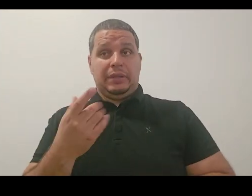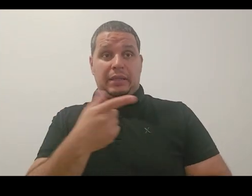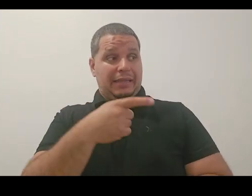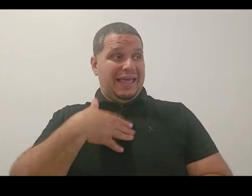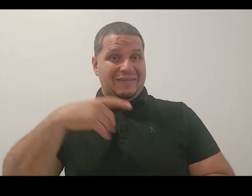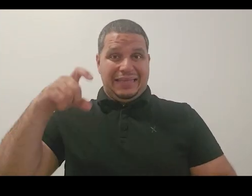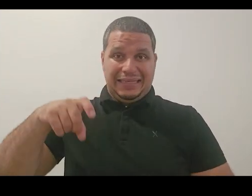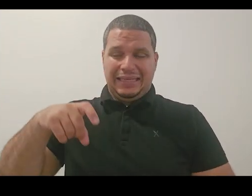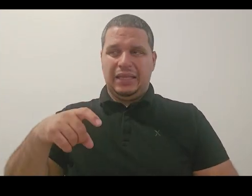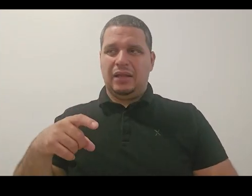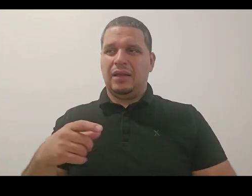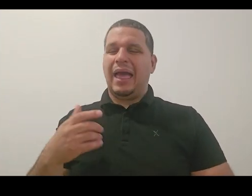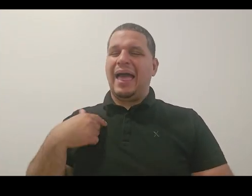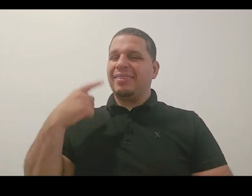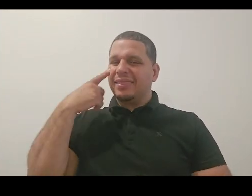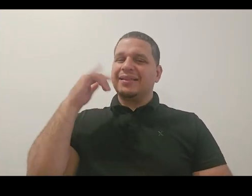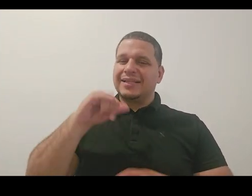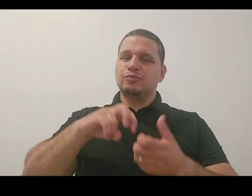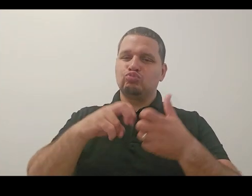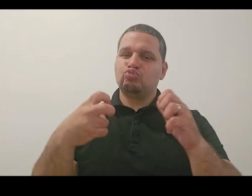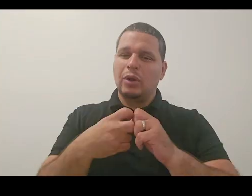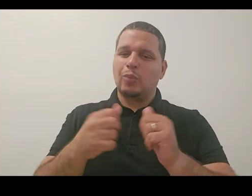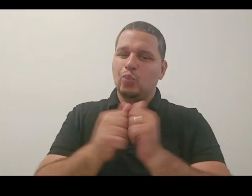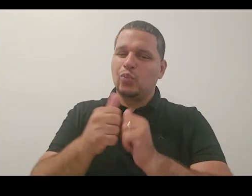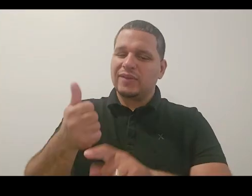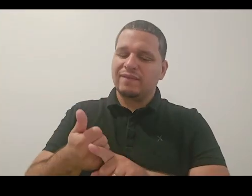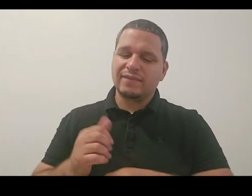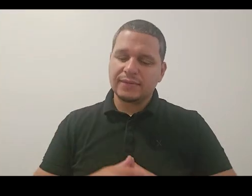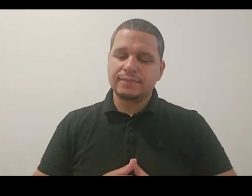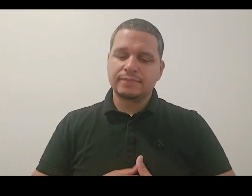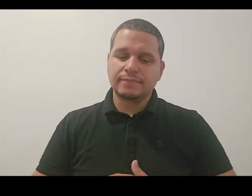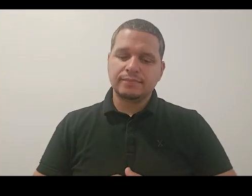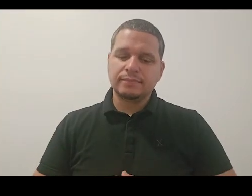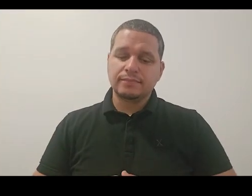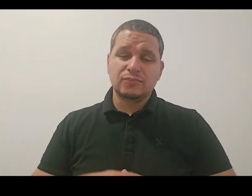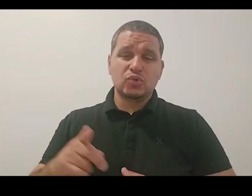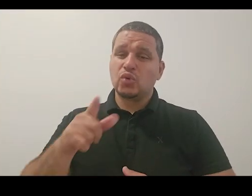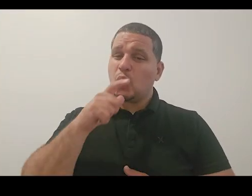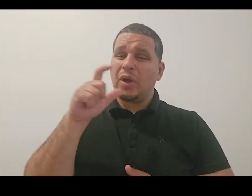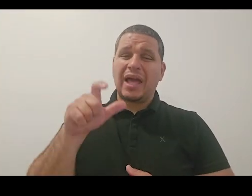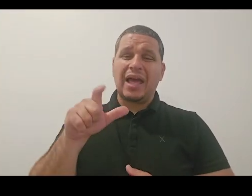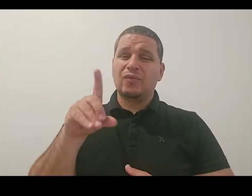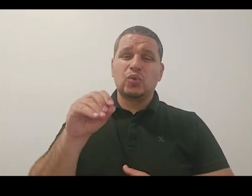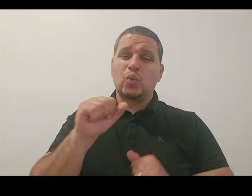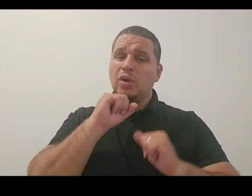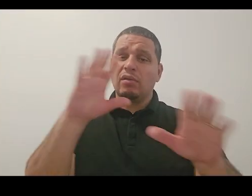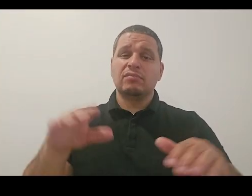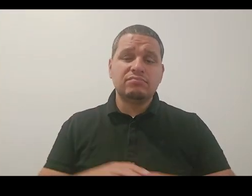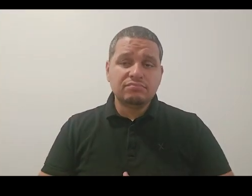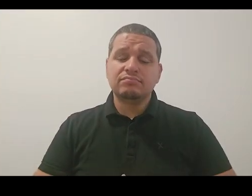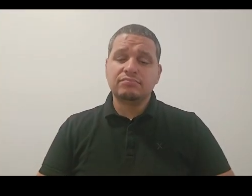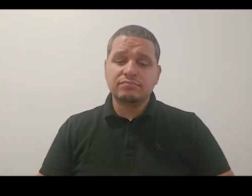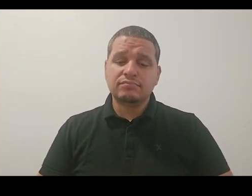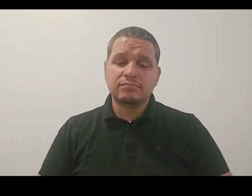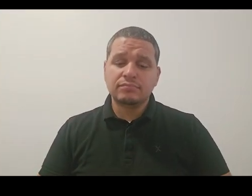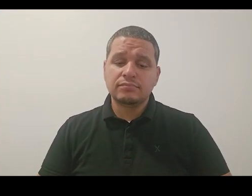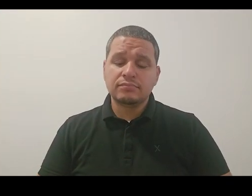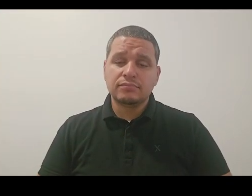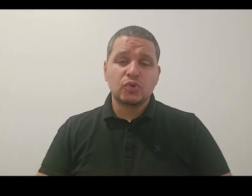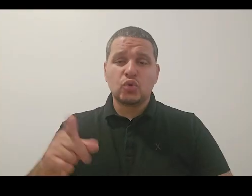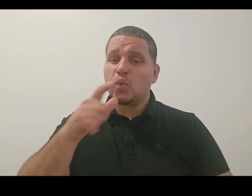is something that is in need of doing is problematic in and of itself. You don't have to do a thing.